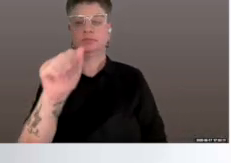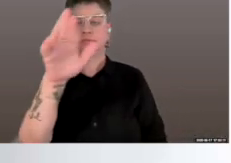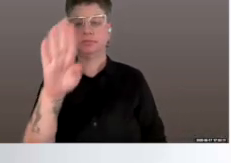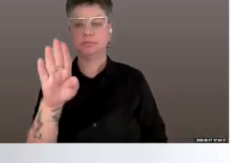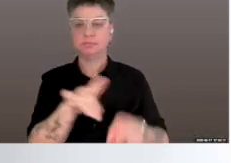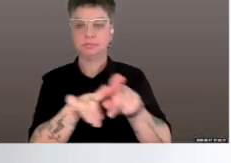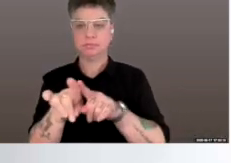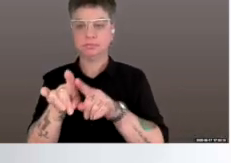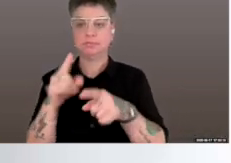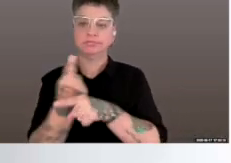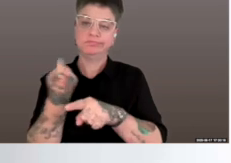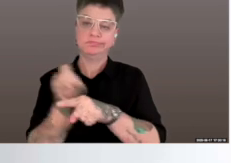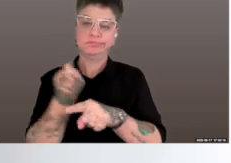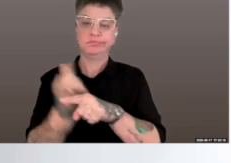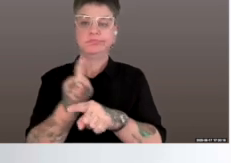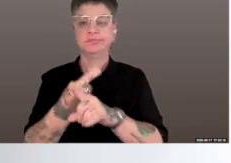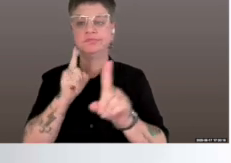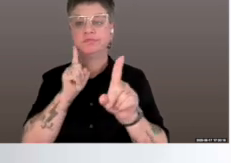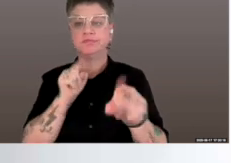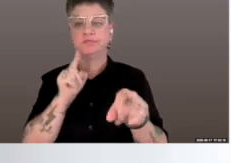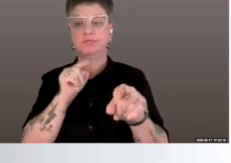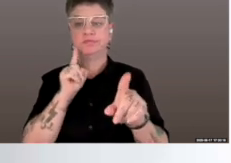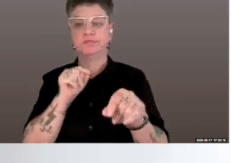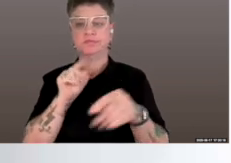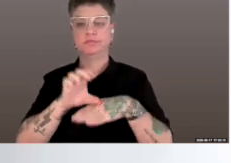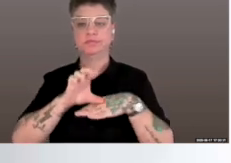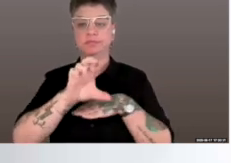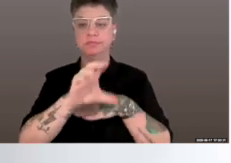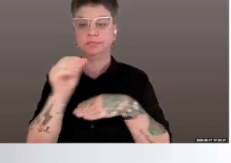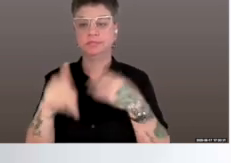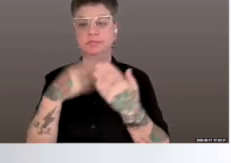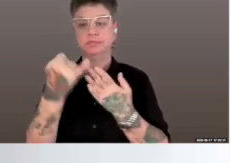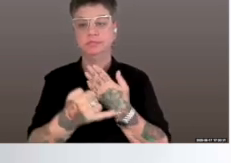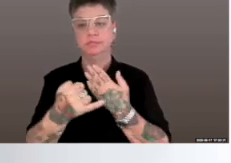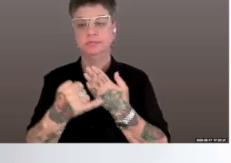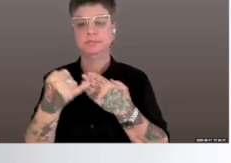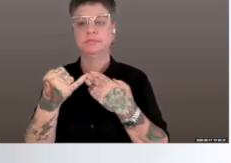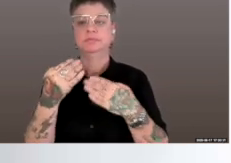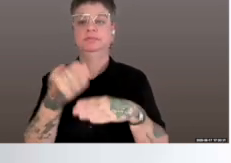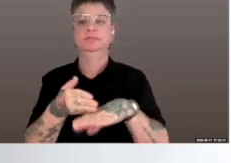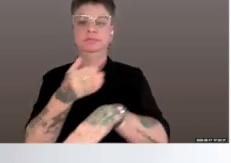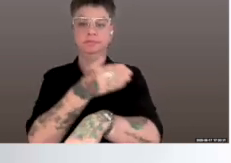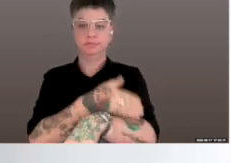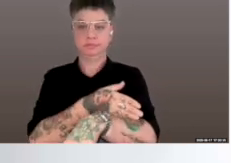comments on the proposed funding plan when it's released around mid-October.